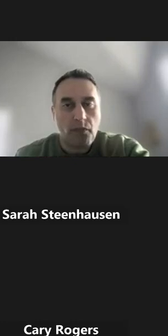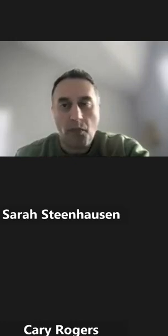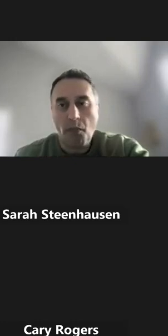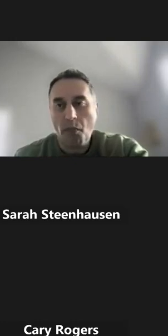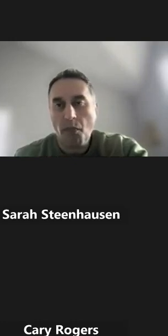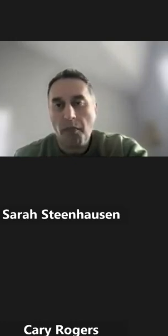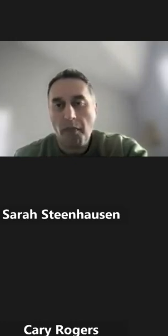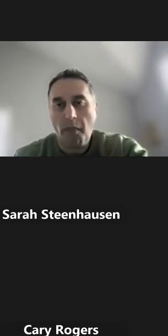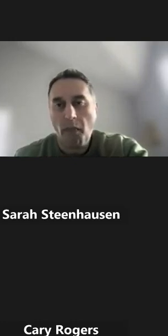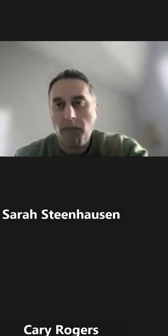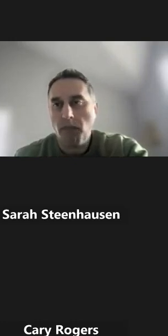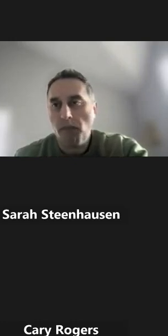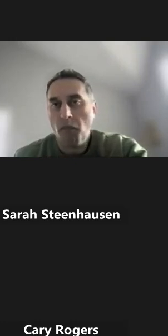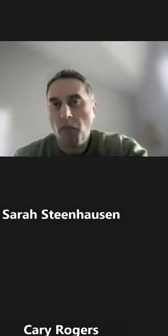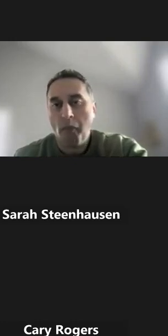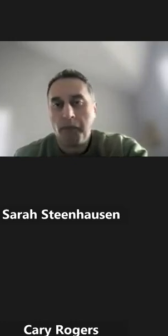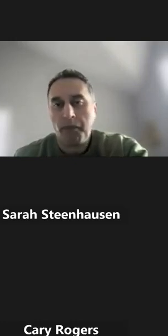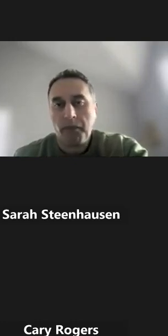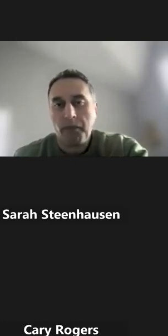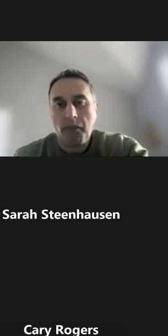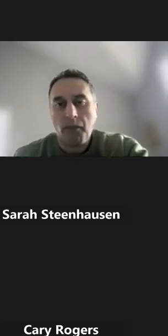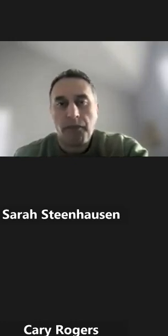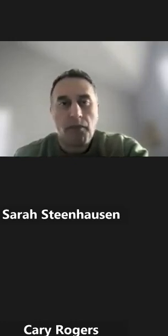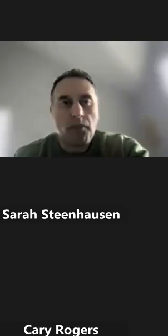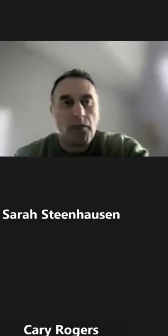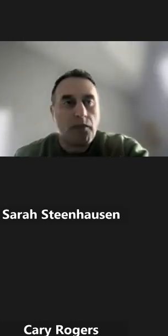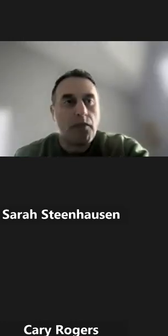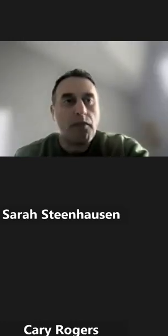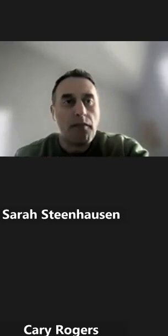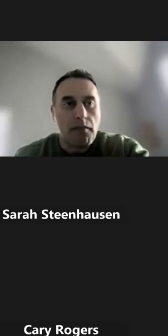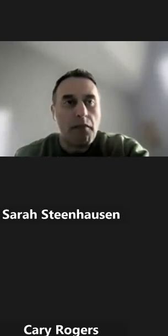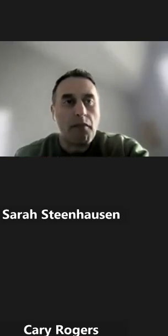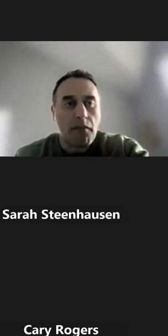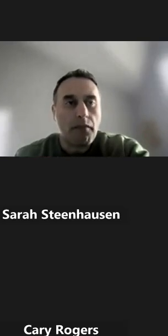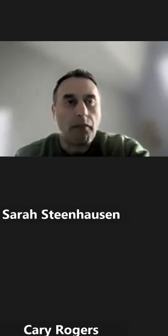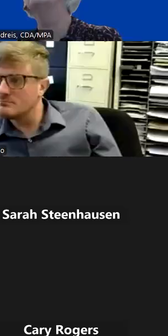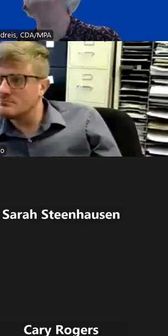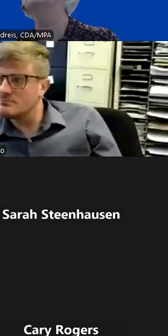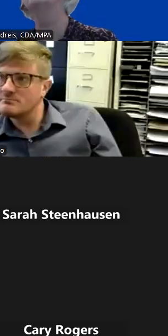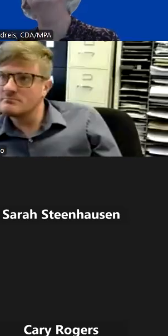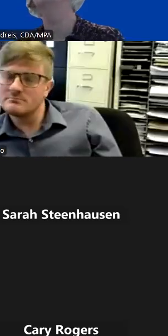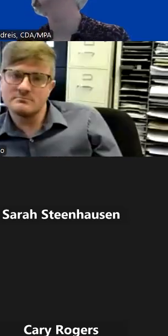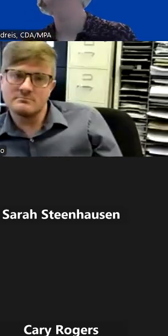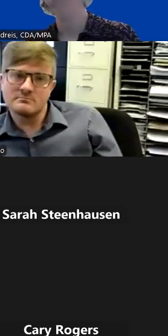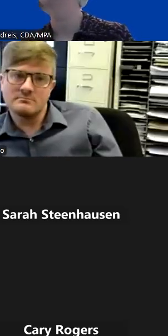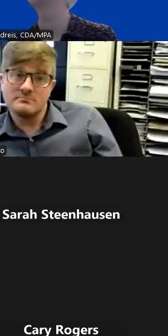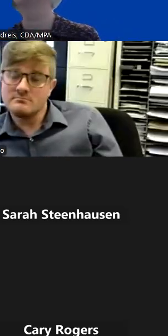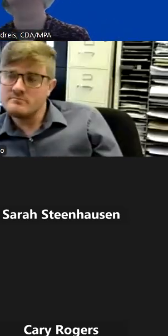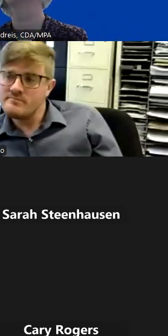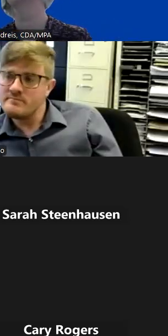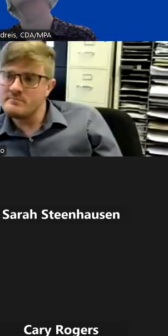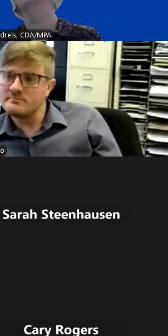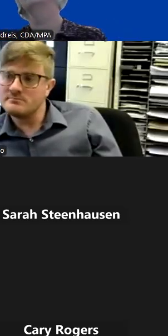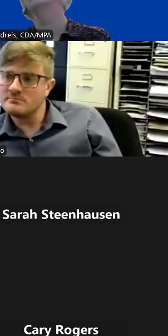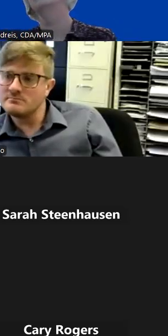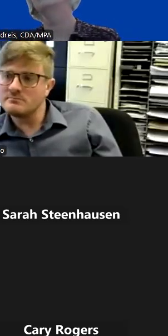the resources that were shared. Those are phenomenal. If there were just a simple flyer,